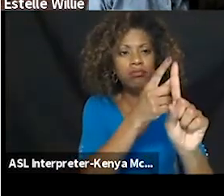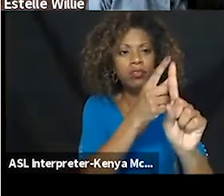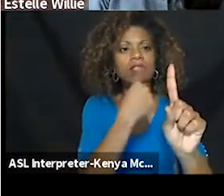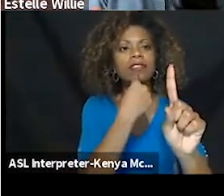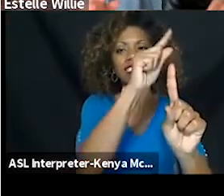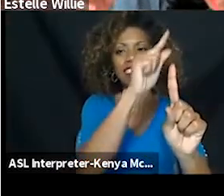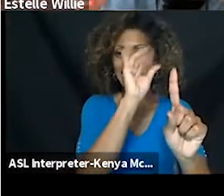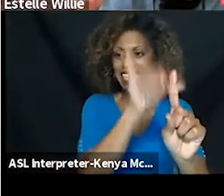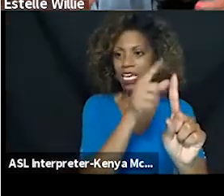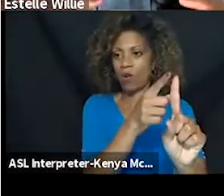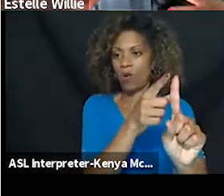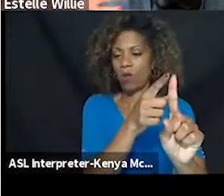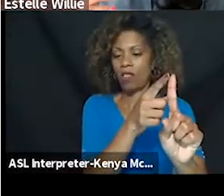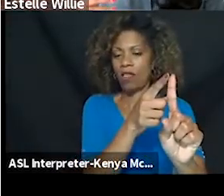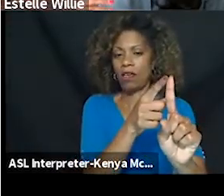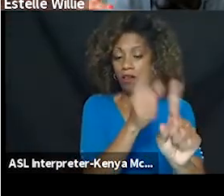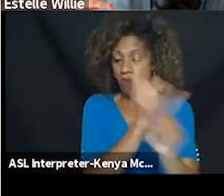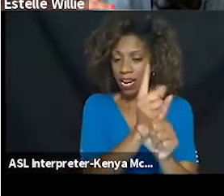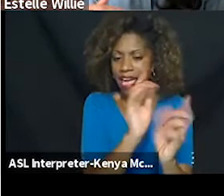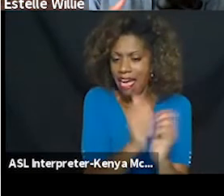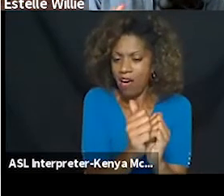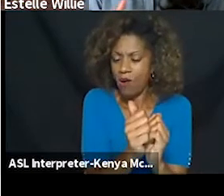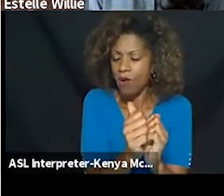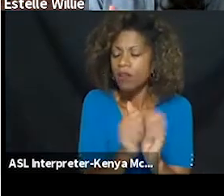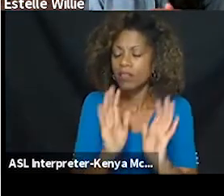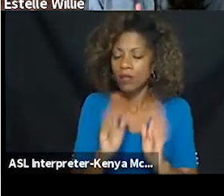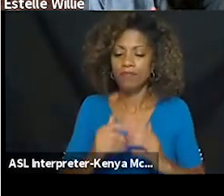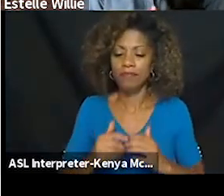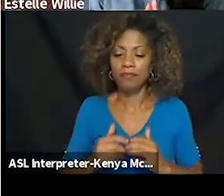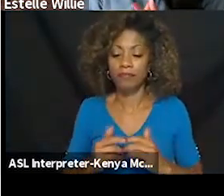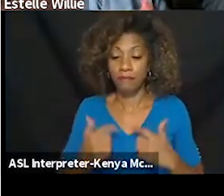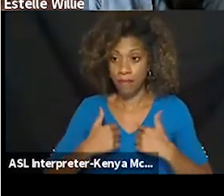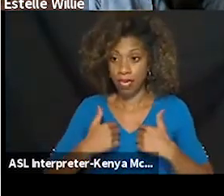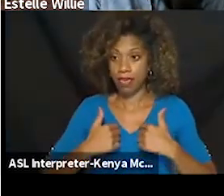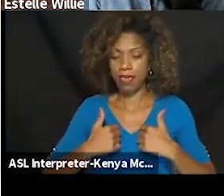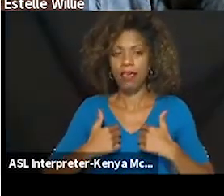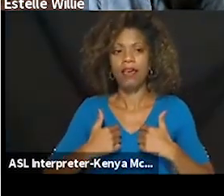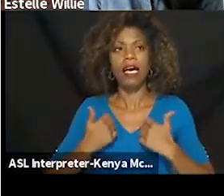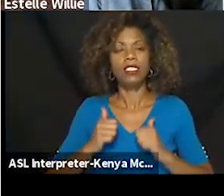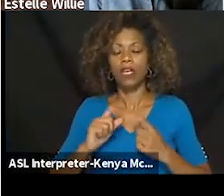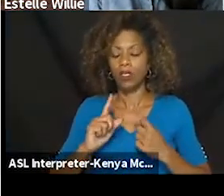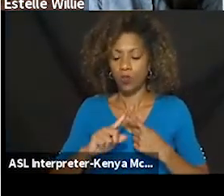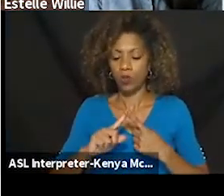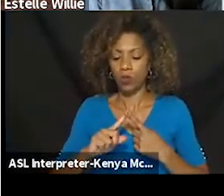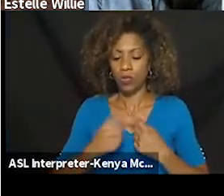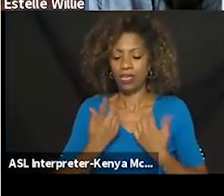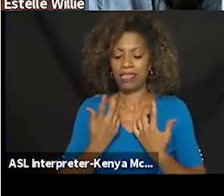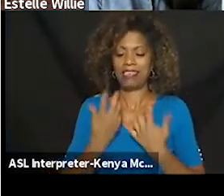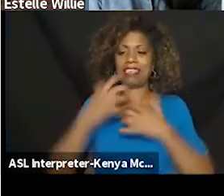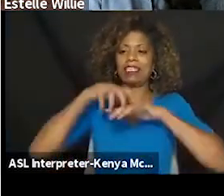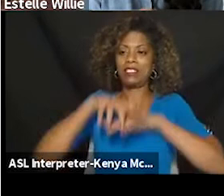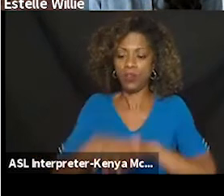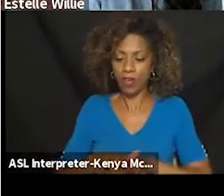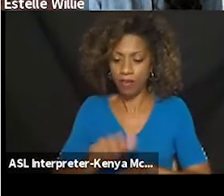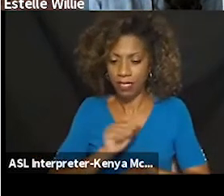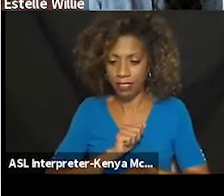So what I did was I tried to integrate myself into the program team and really embed